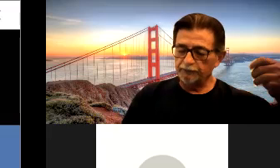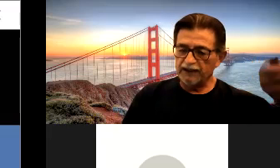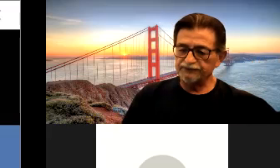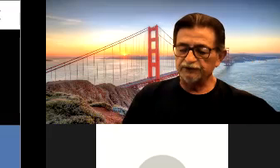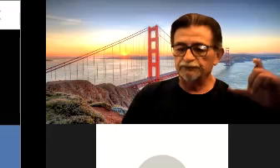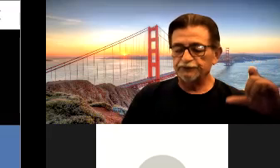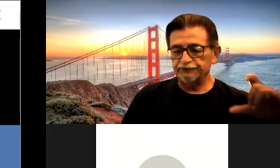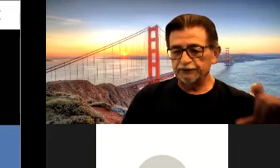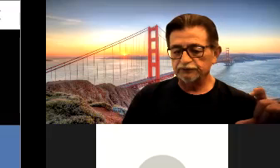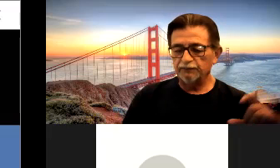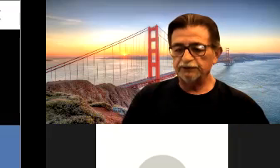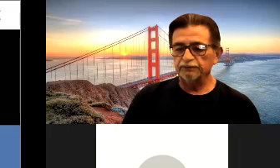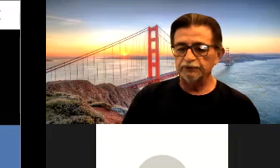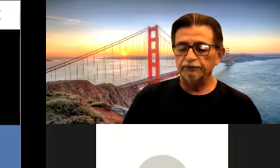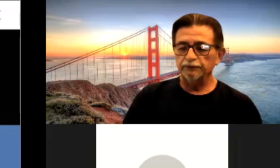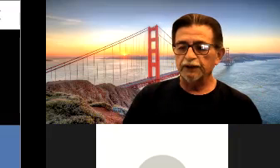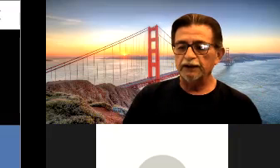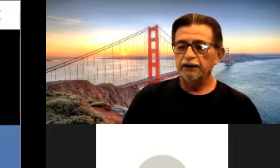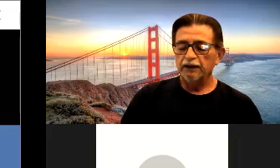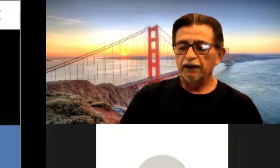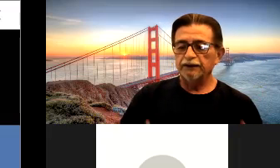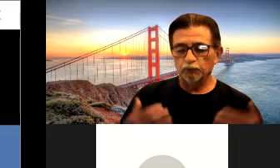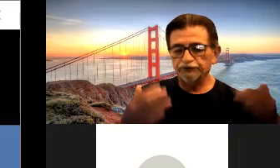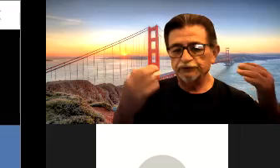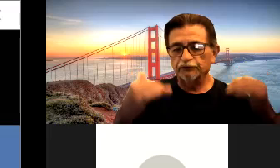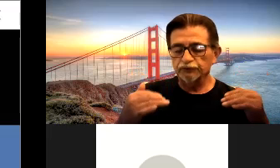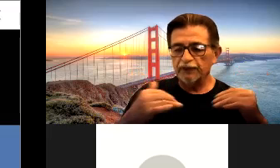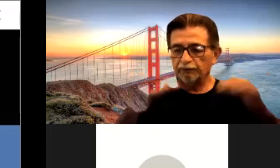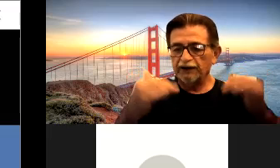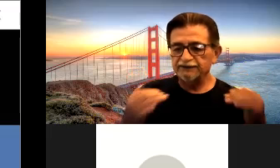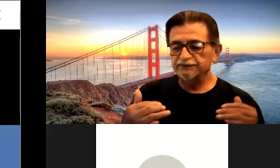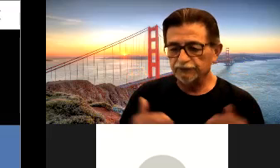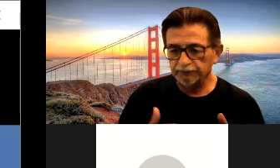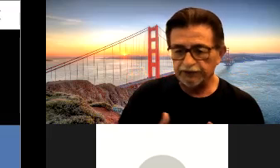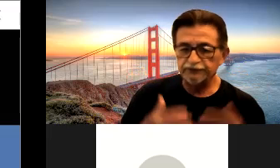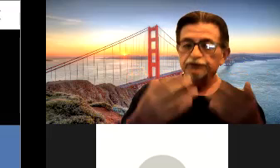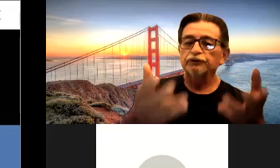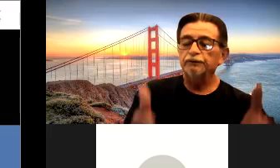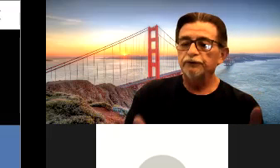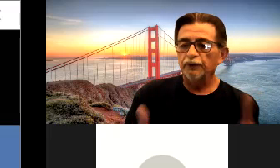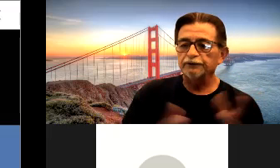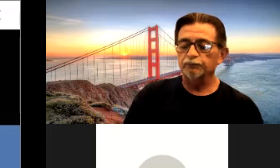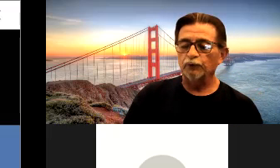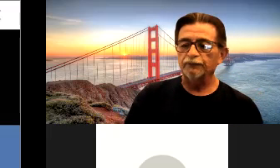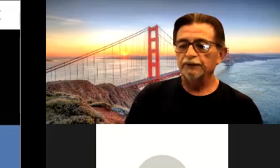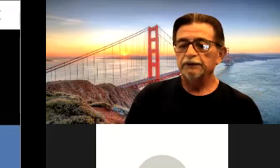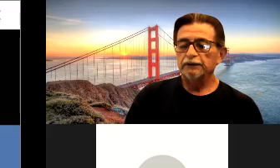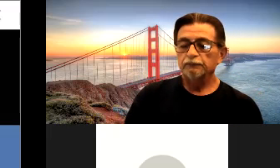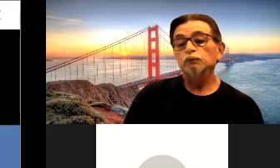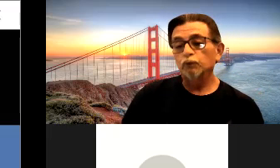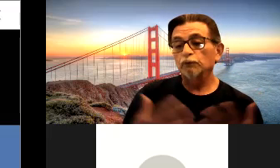position of the mass number versus the atomic number, okay? And then once you go through that process of elimination, you end up